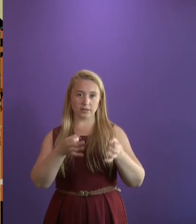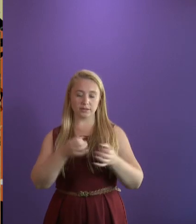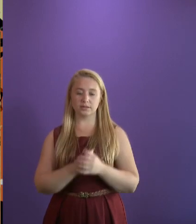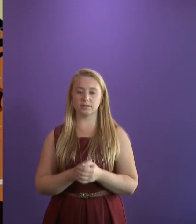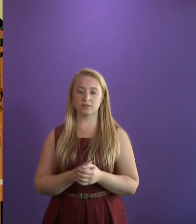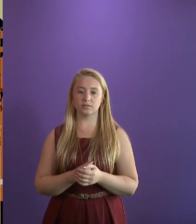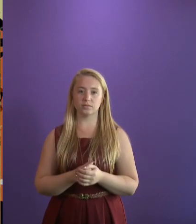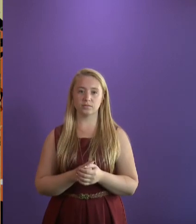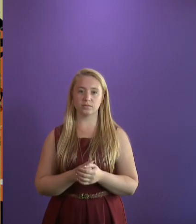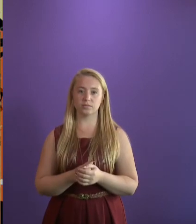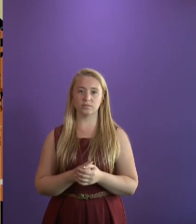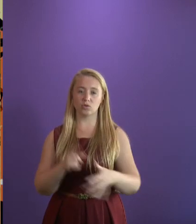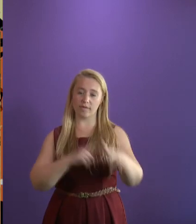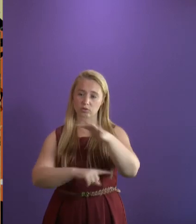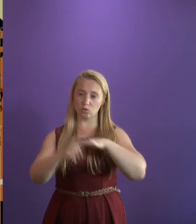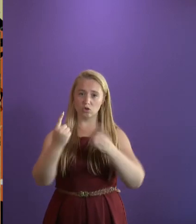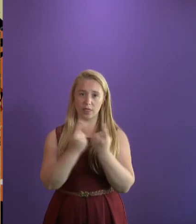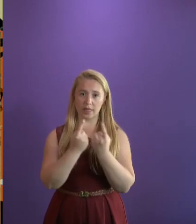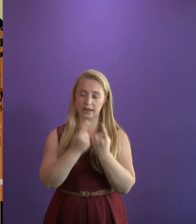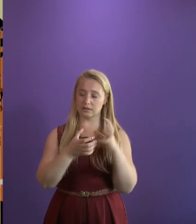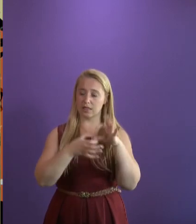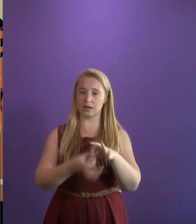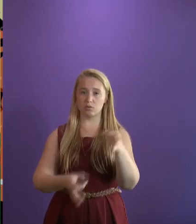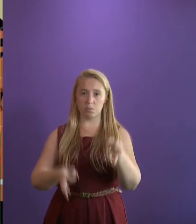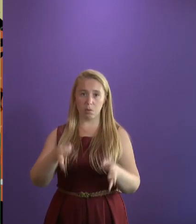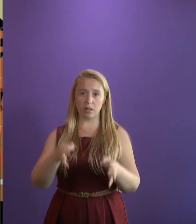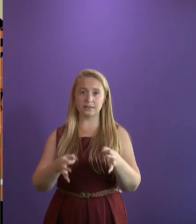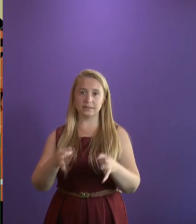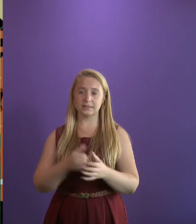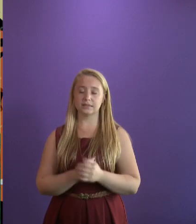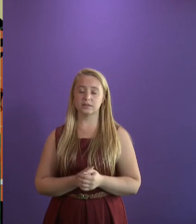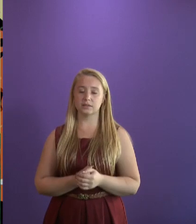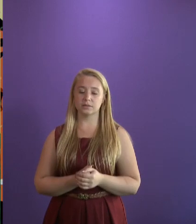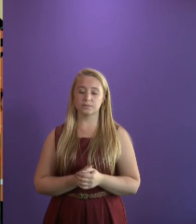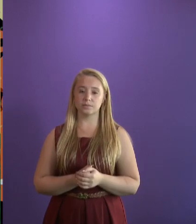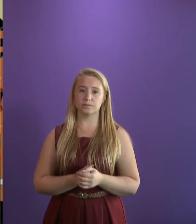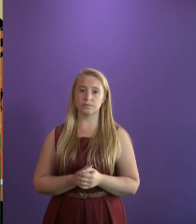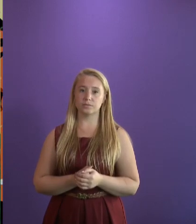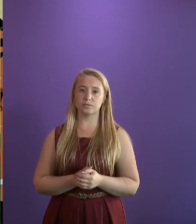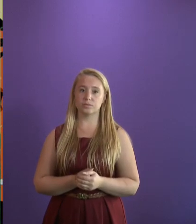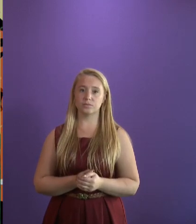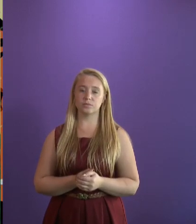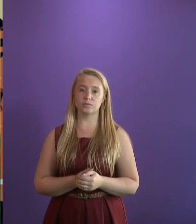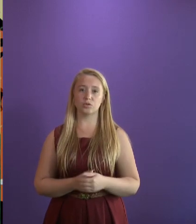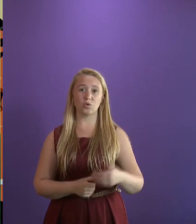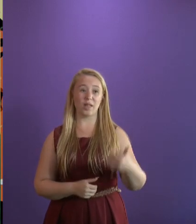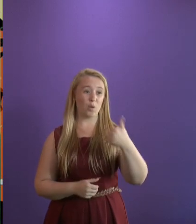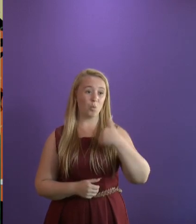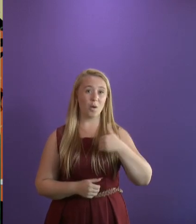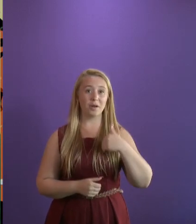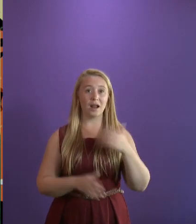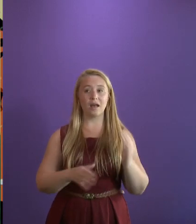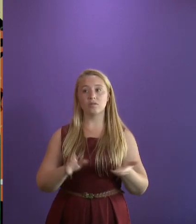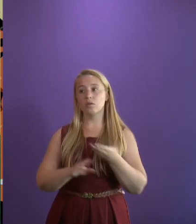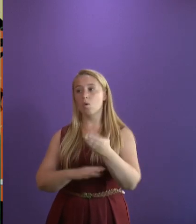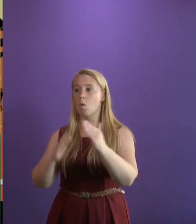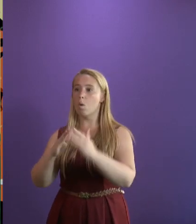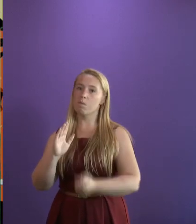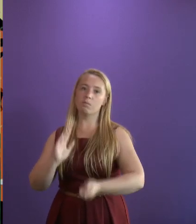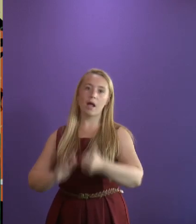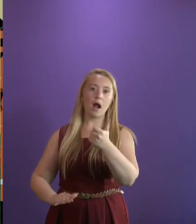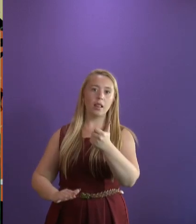level and others. And, you know, the need so often for women to be the ones that have to get home for the babysitter, have to do other things.